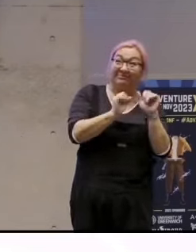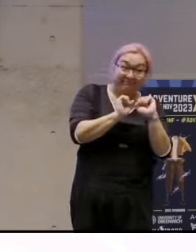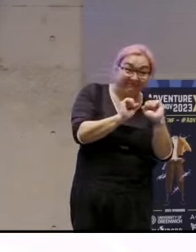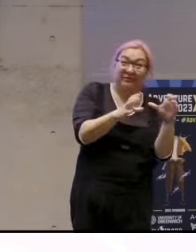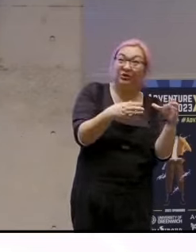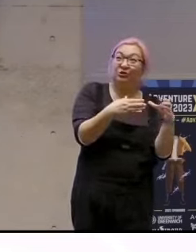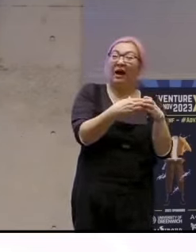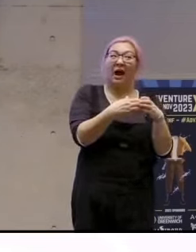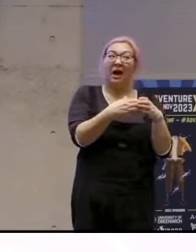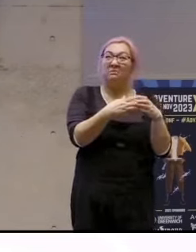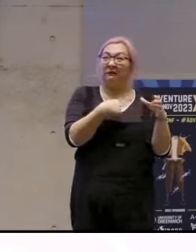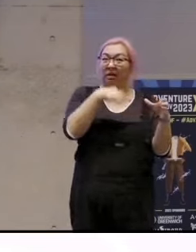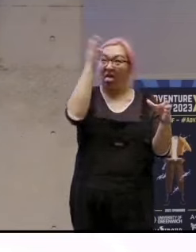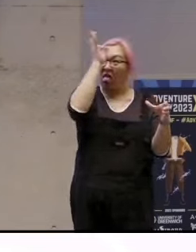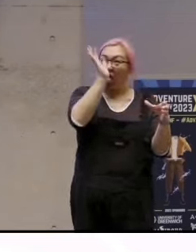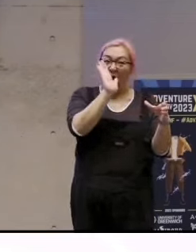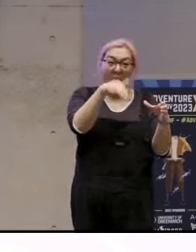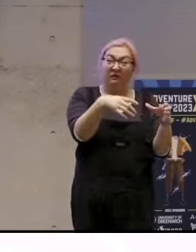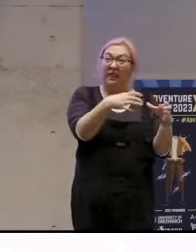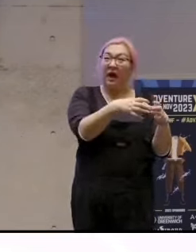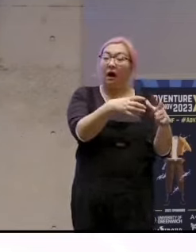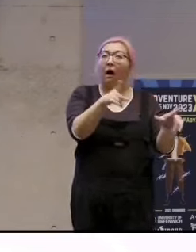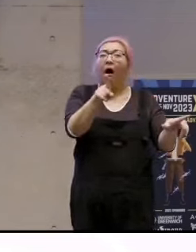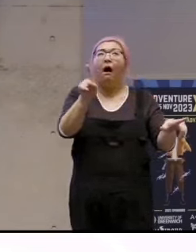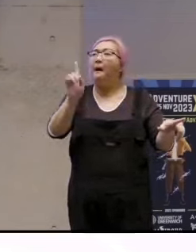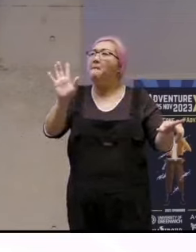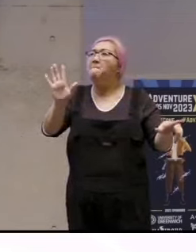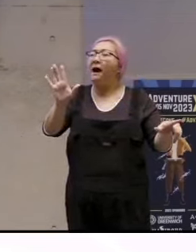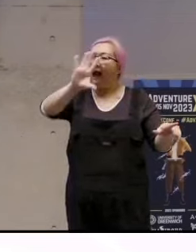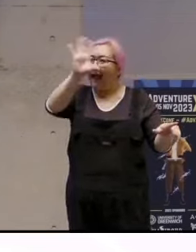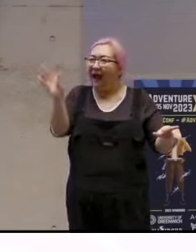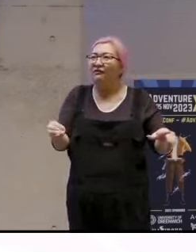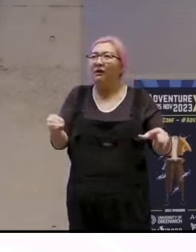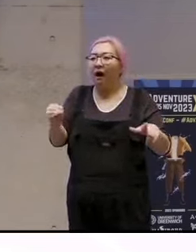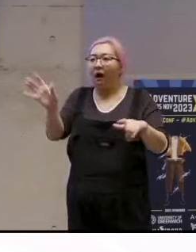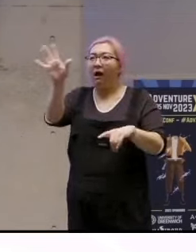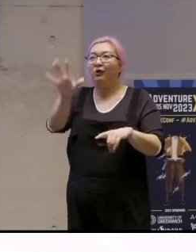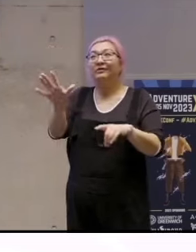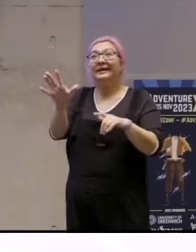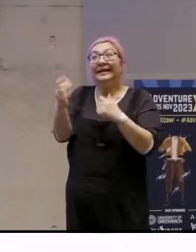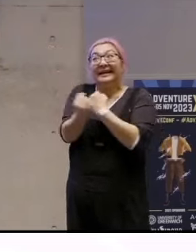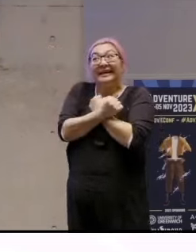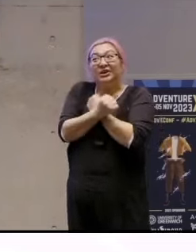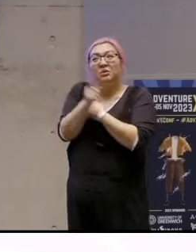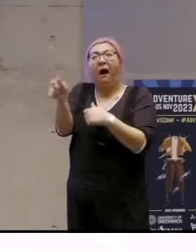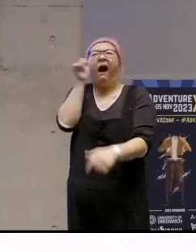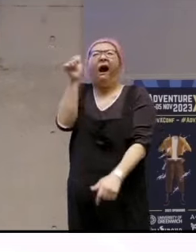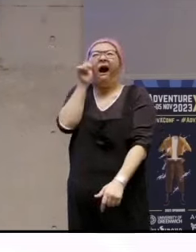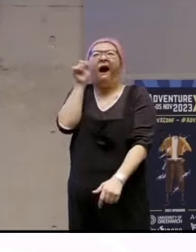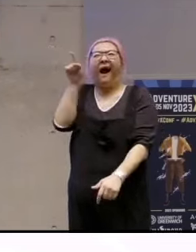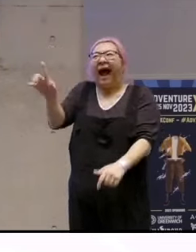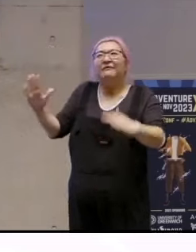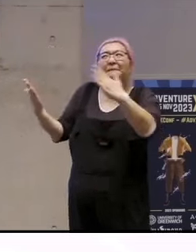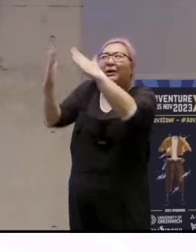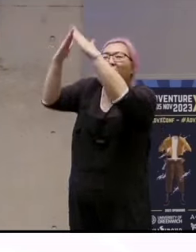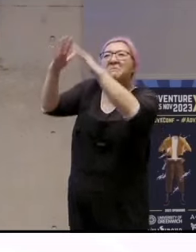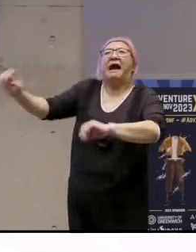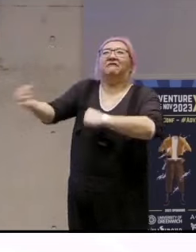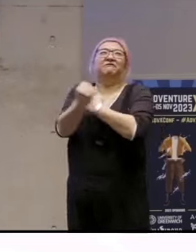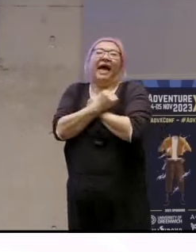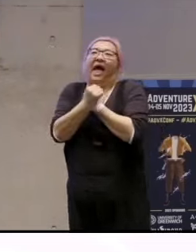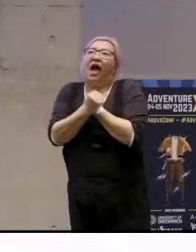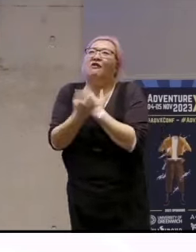about Egypt? Like everybody knows Egypt. Egypt's cool, it's got the pyramids and pharaohs and stuff. And so